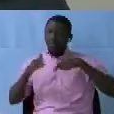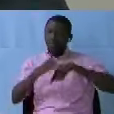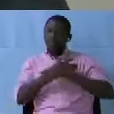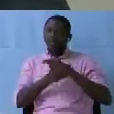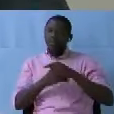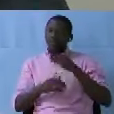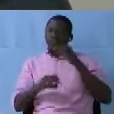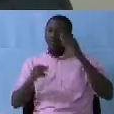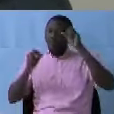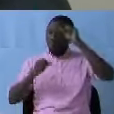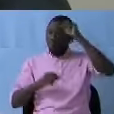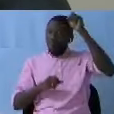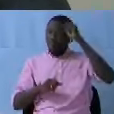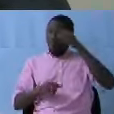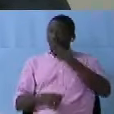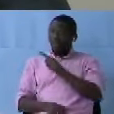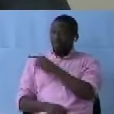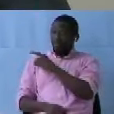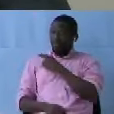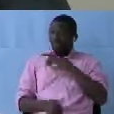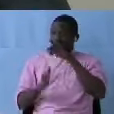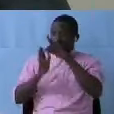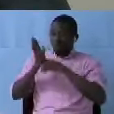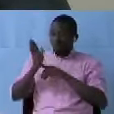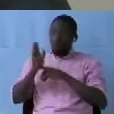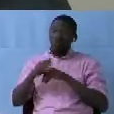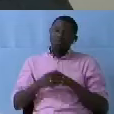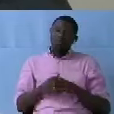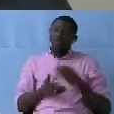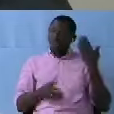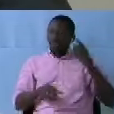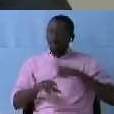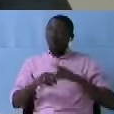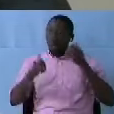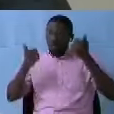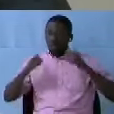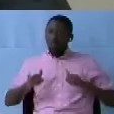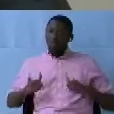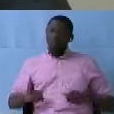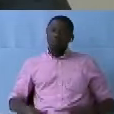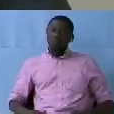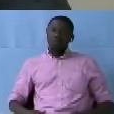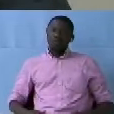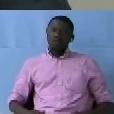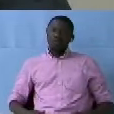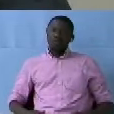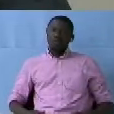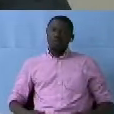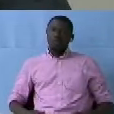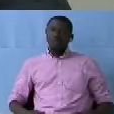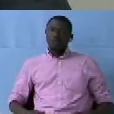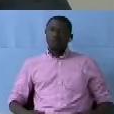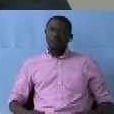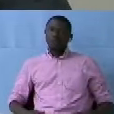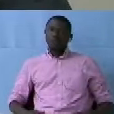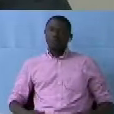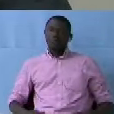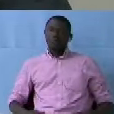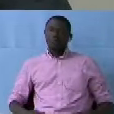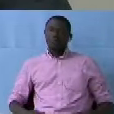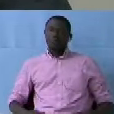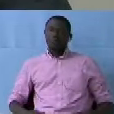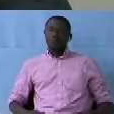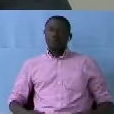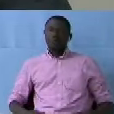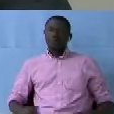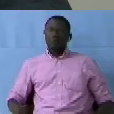Legi ñu waxtane li nga xamantene mo nek code of conduct mo nek charte yi nga xamantene loolu lañ teral loolu nako la koy a president bi